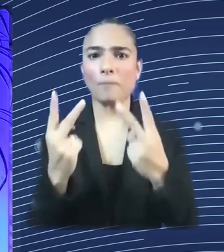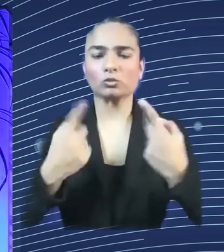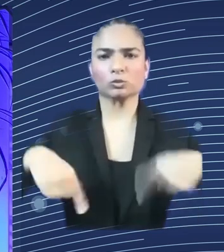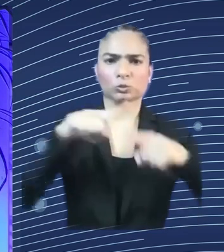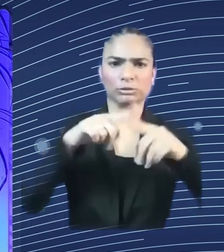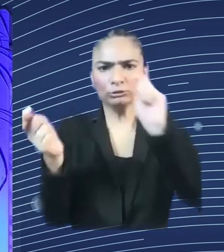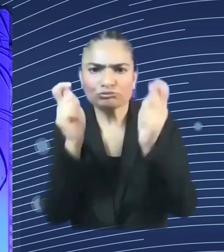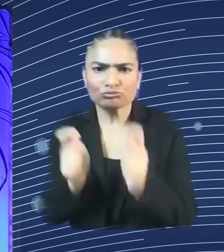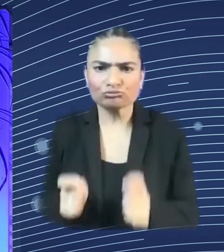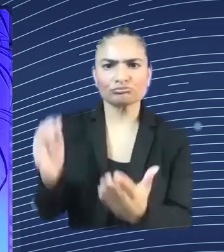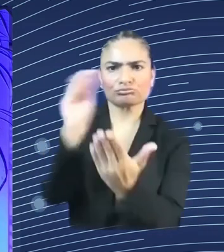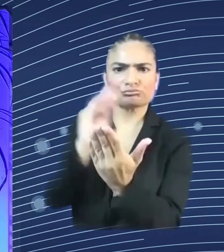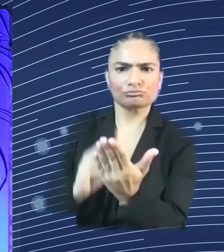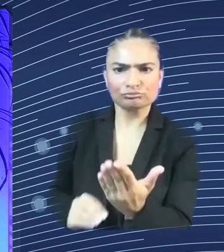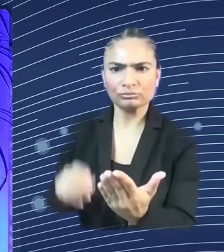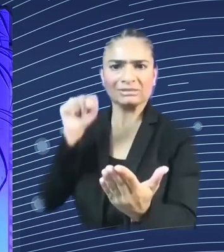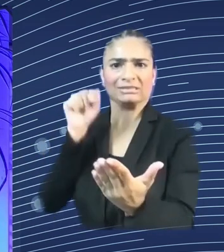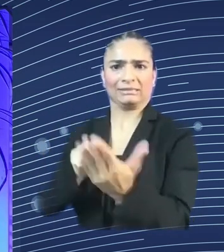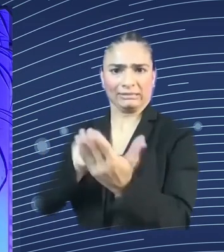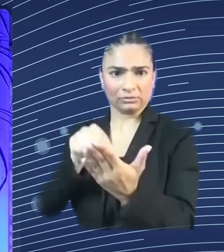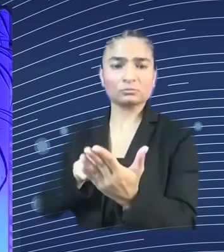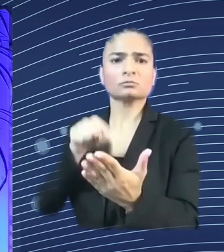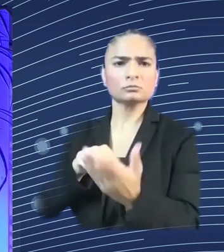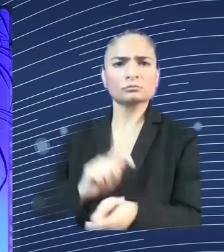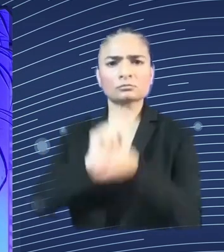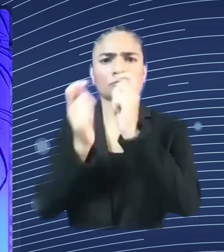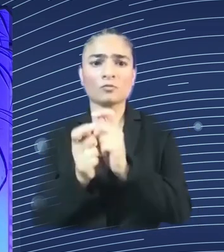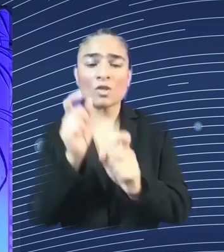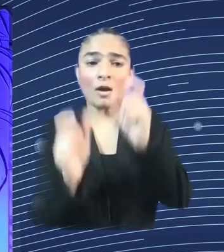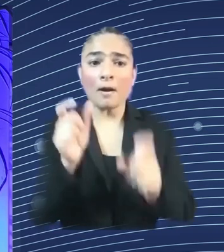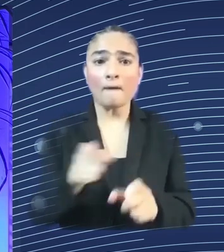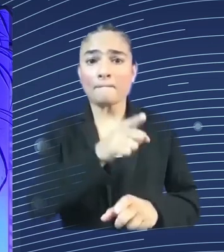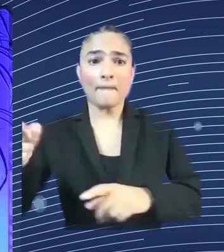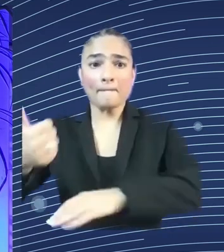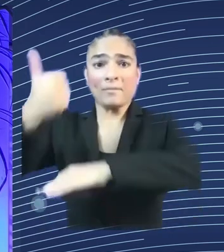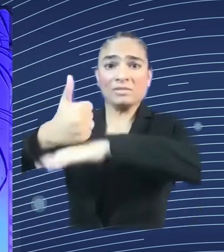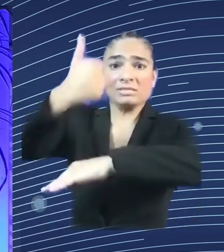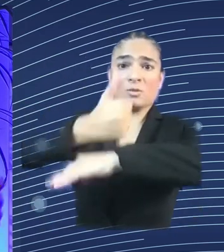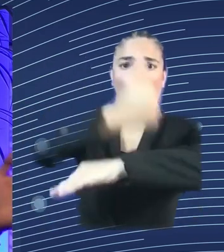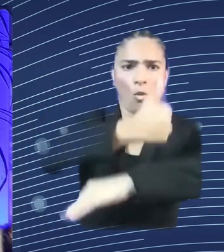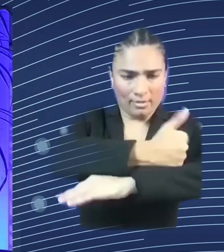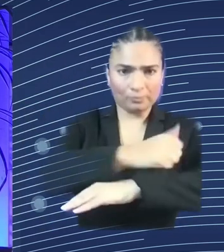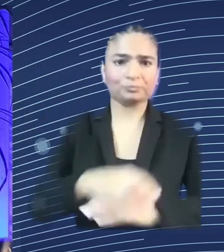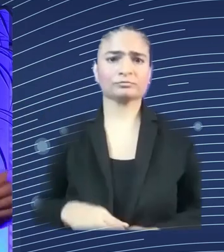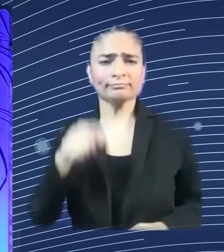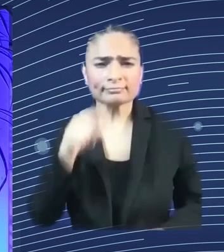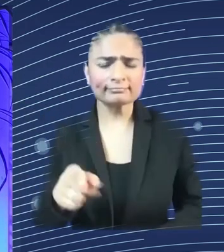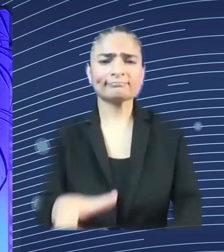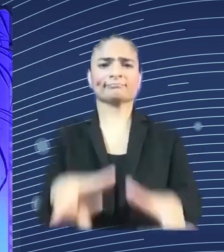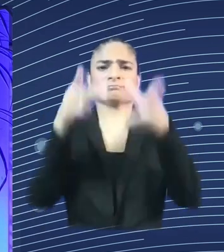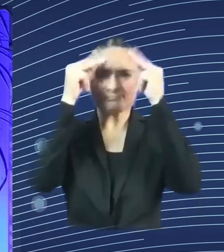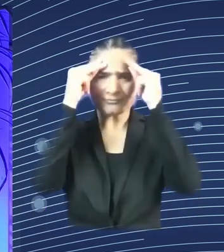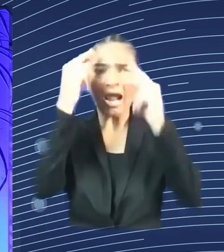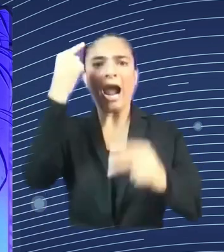better understanding of the focus of our session, allow me to introduce our excellent speakers to you, and I'll start from my left.